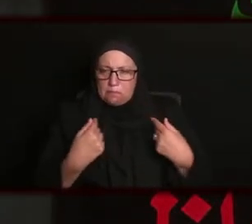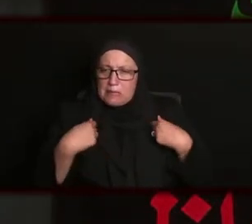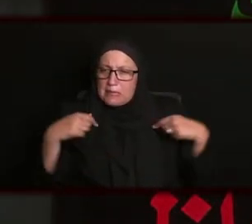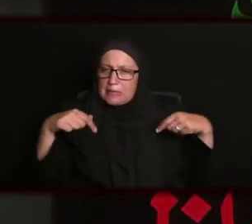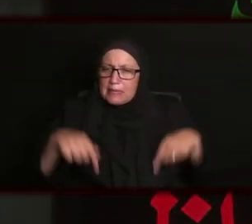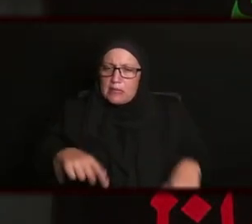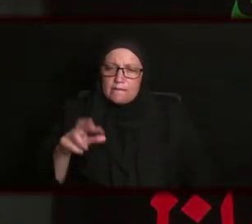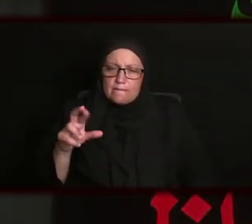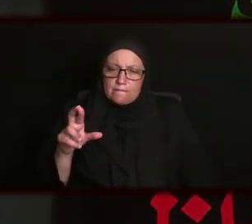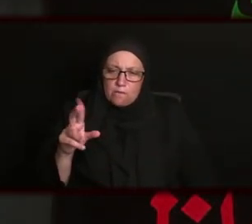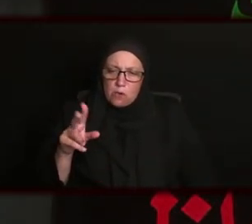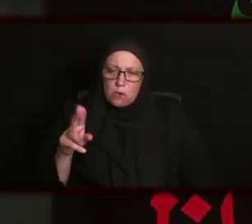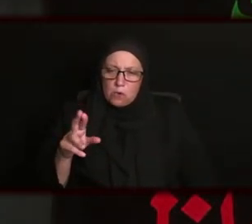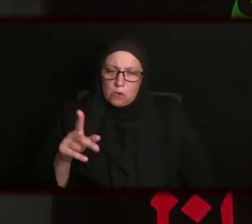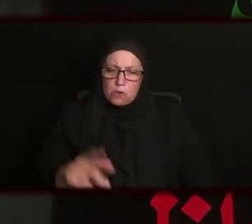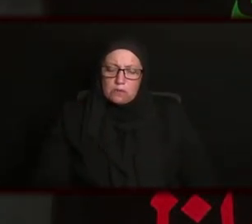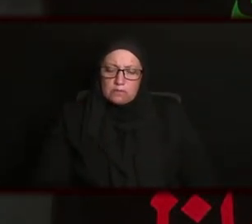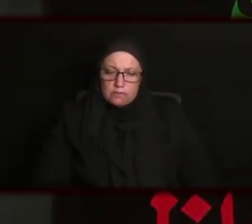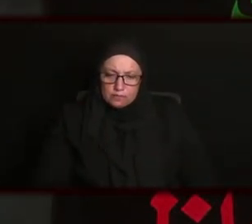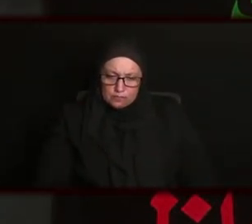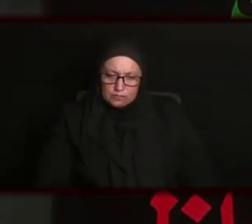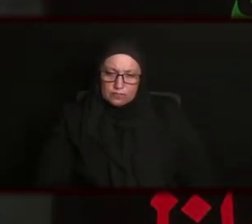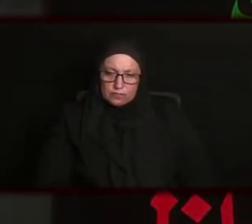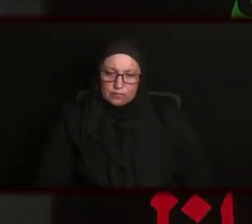meaning. And inshallah,